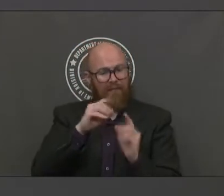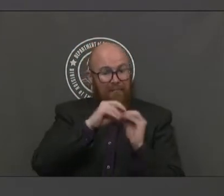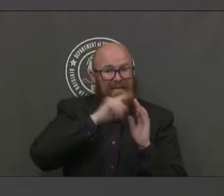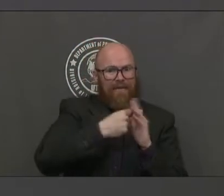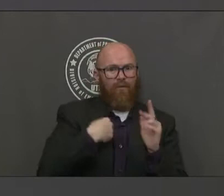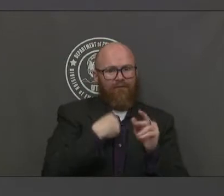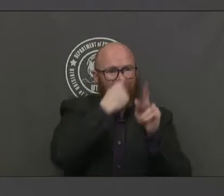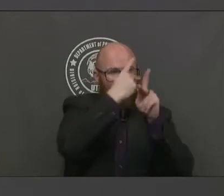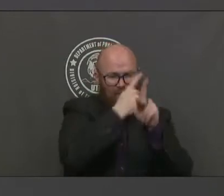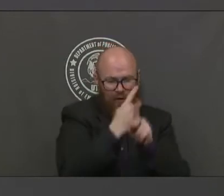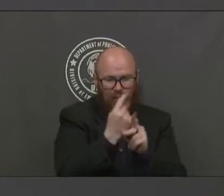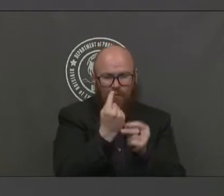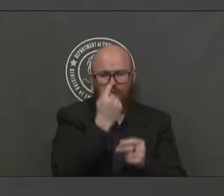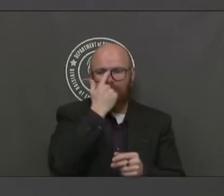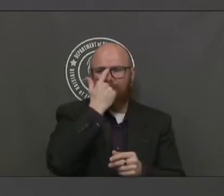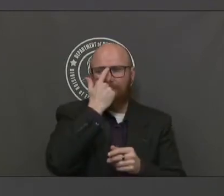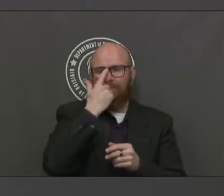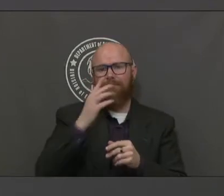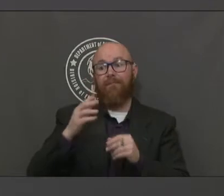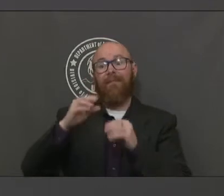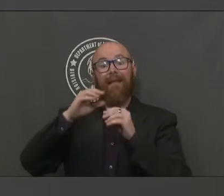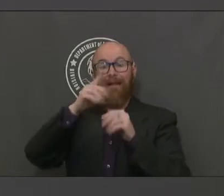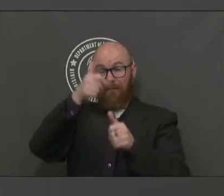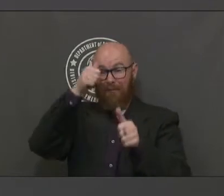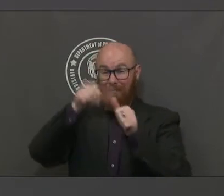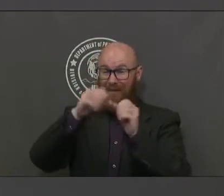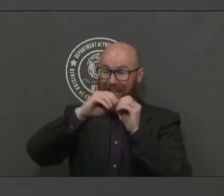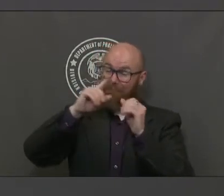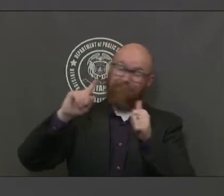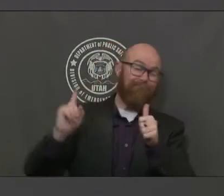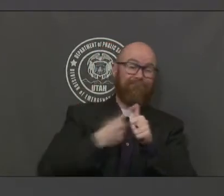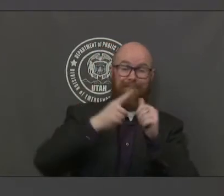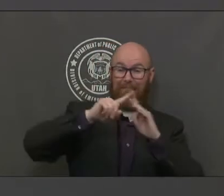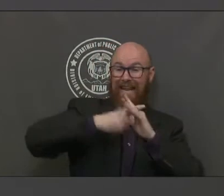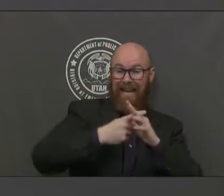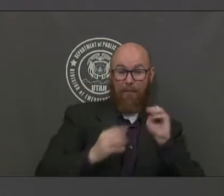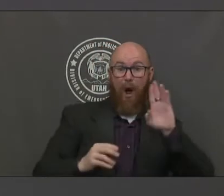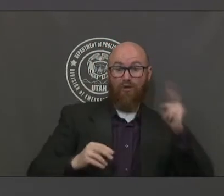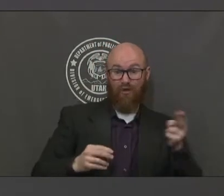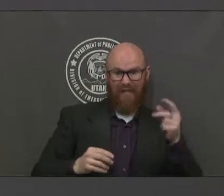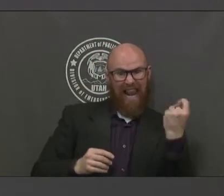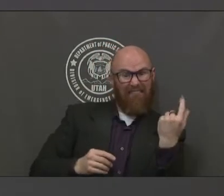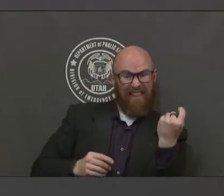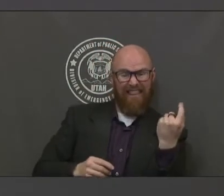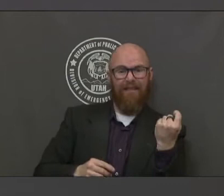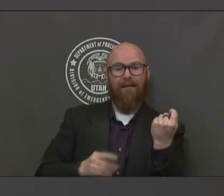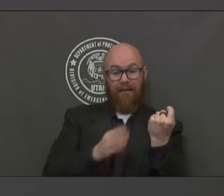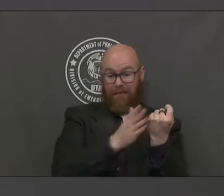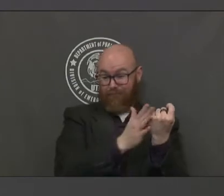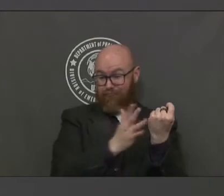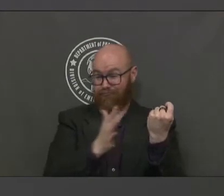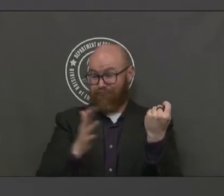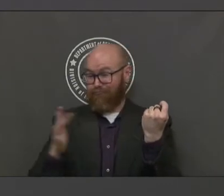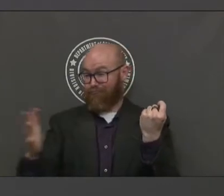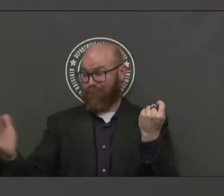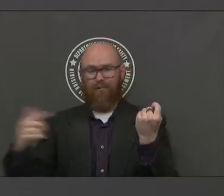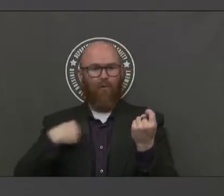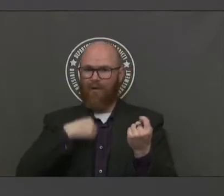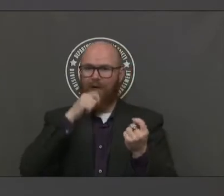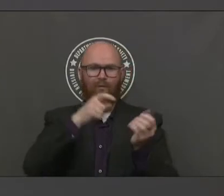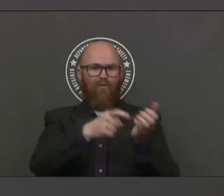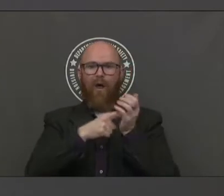by not doing masks, by not mandating those earlier, which could have helped